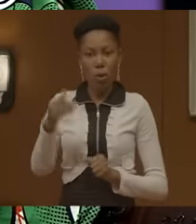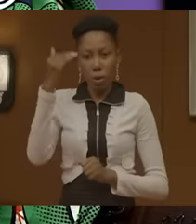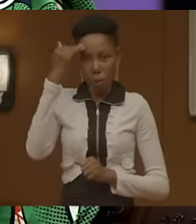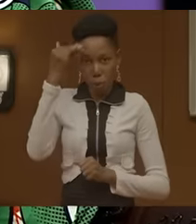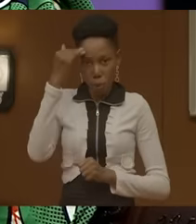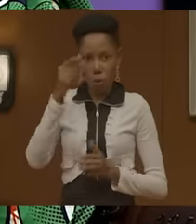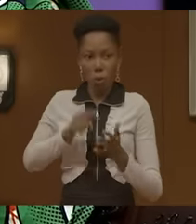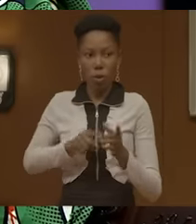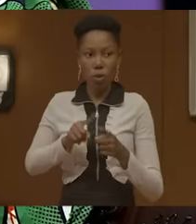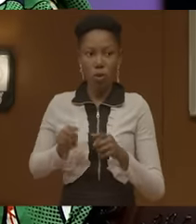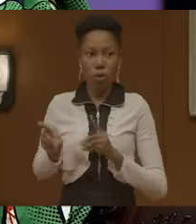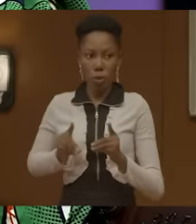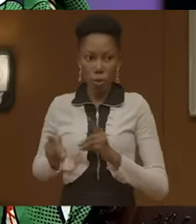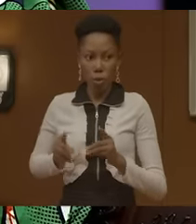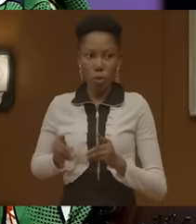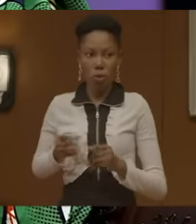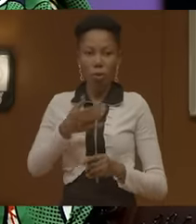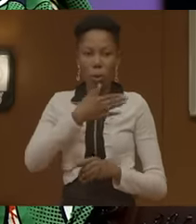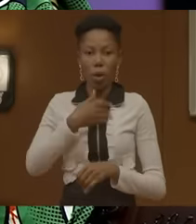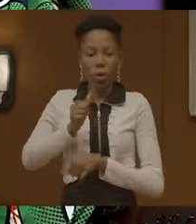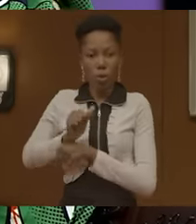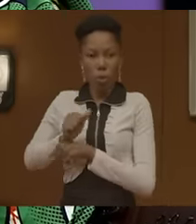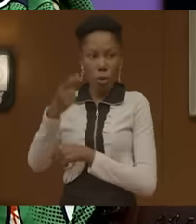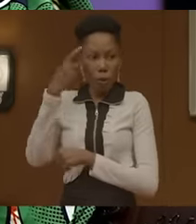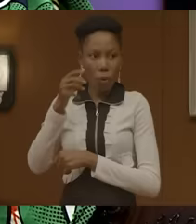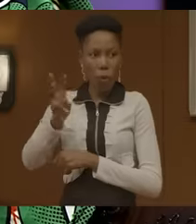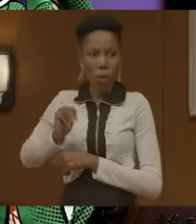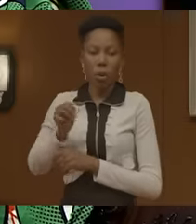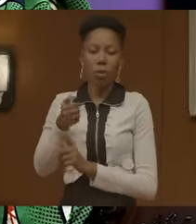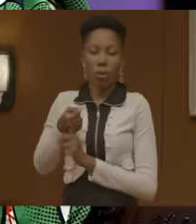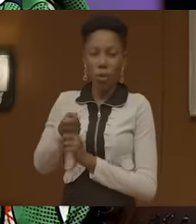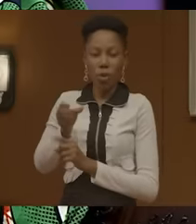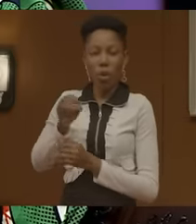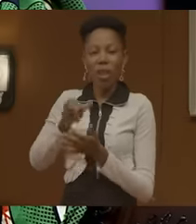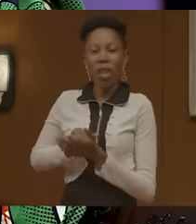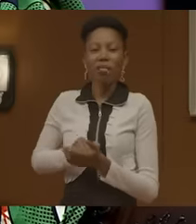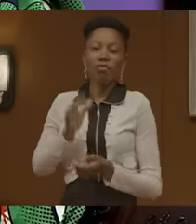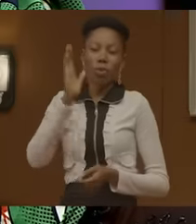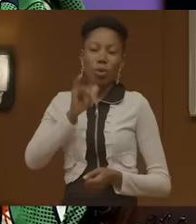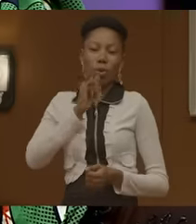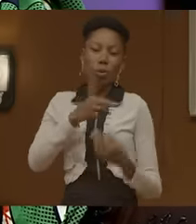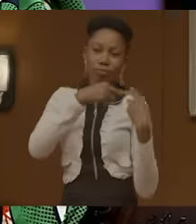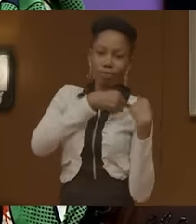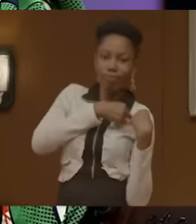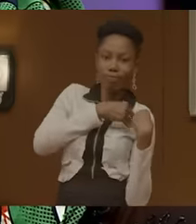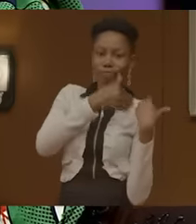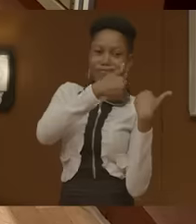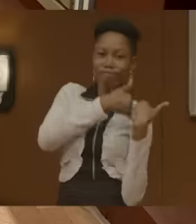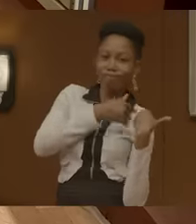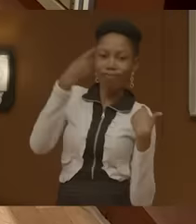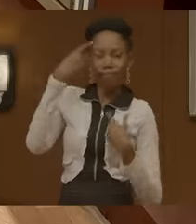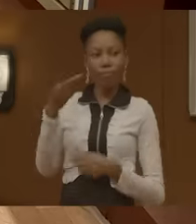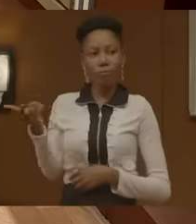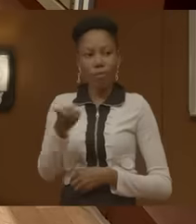gainfully employed and fend for himself as well, so that it won't be a burden on the 2 of you. Do you understand? Because